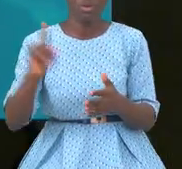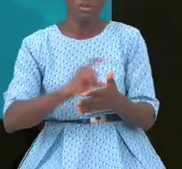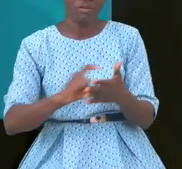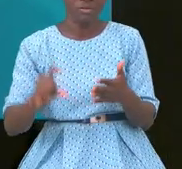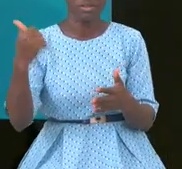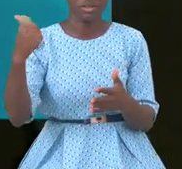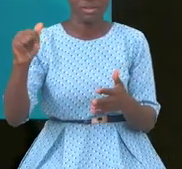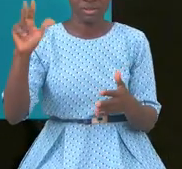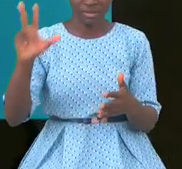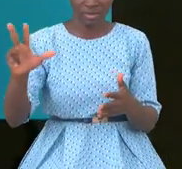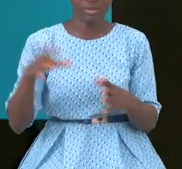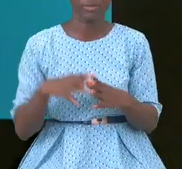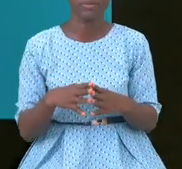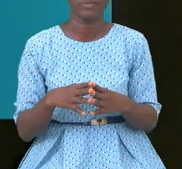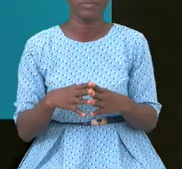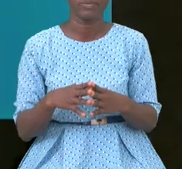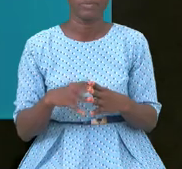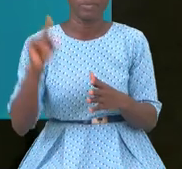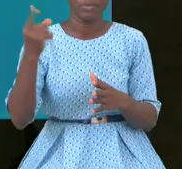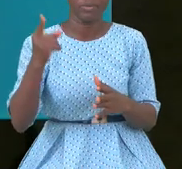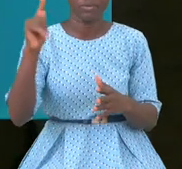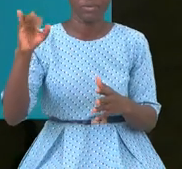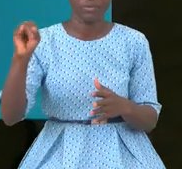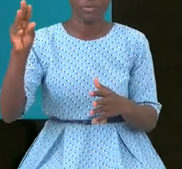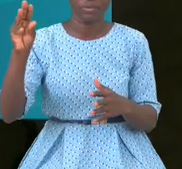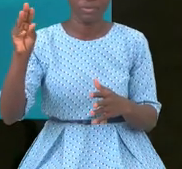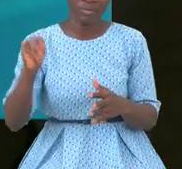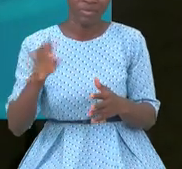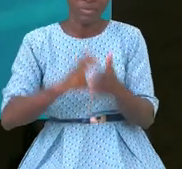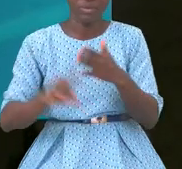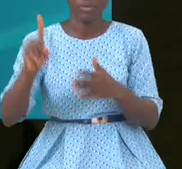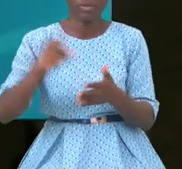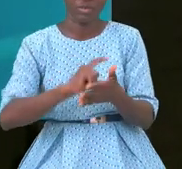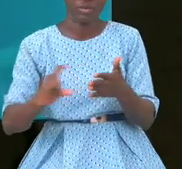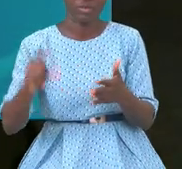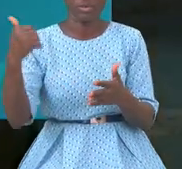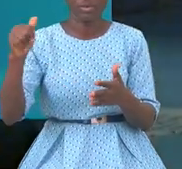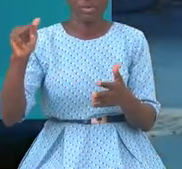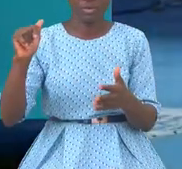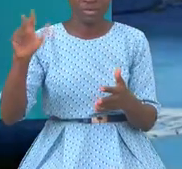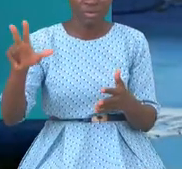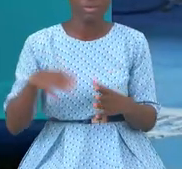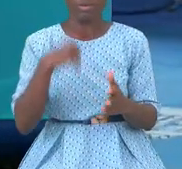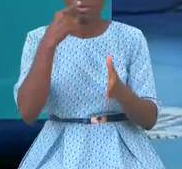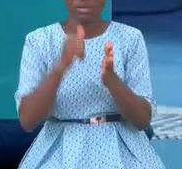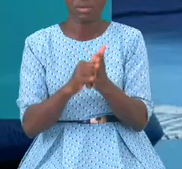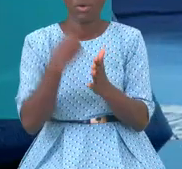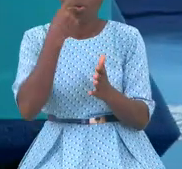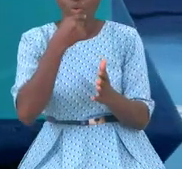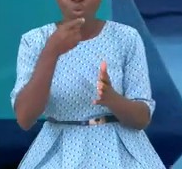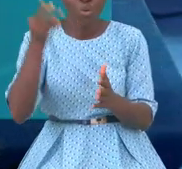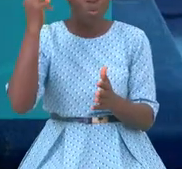1, reading from verse 13. It said, who was before a blasphemer? Here